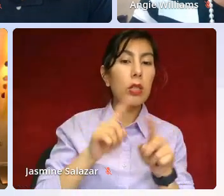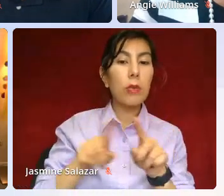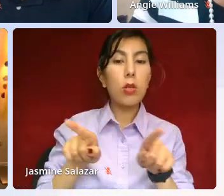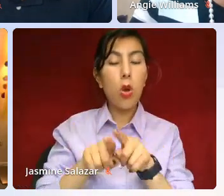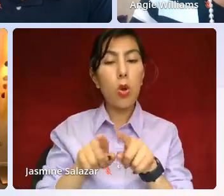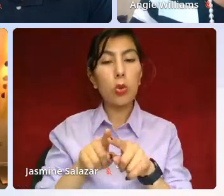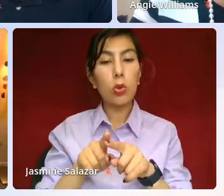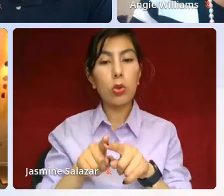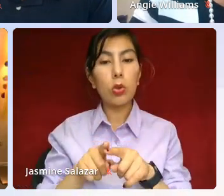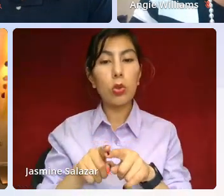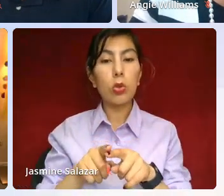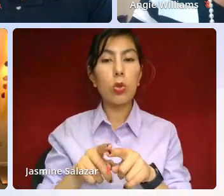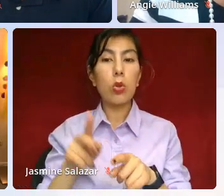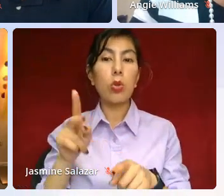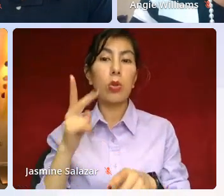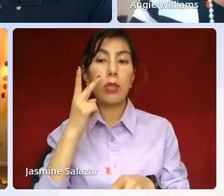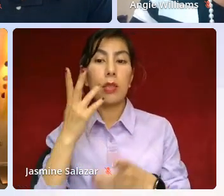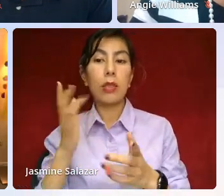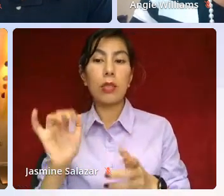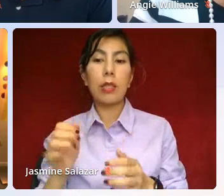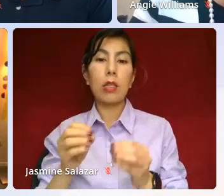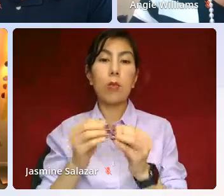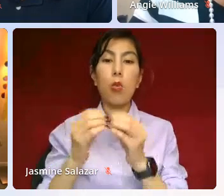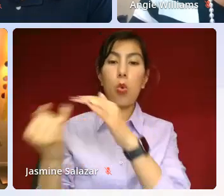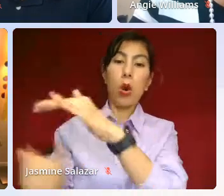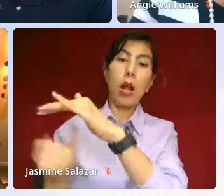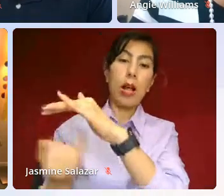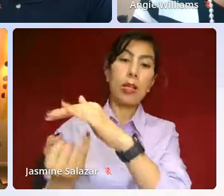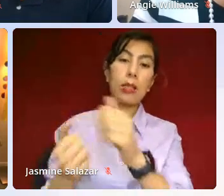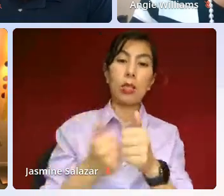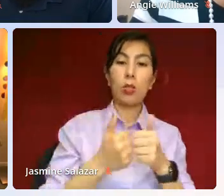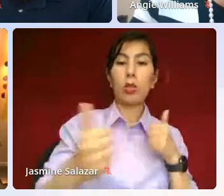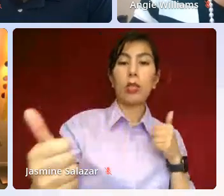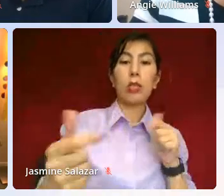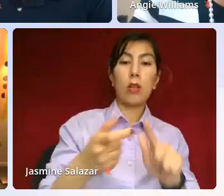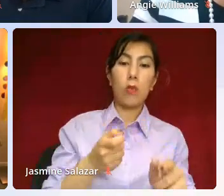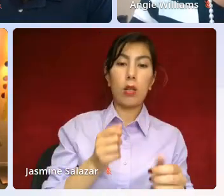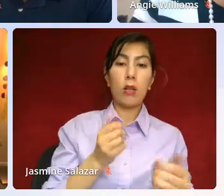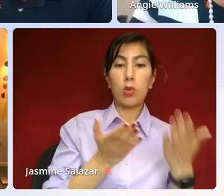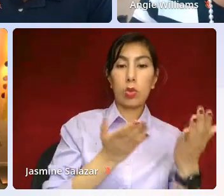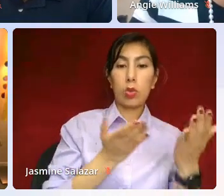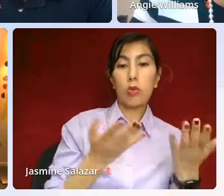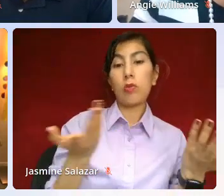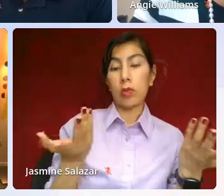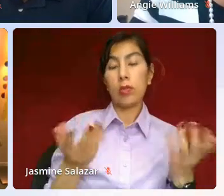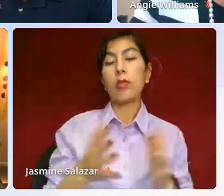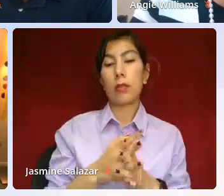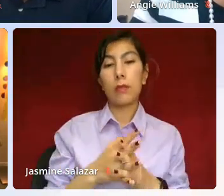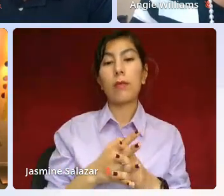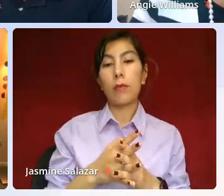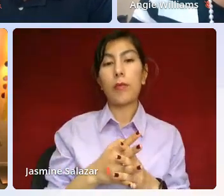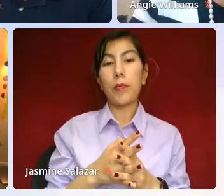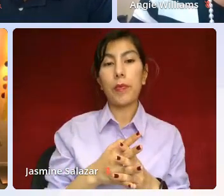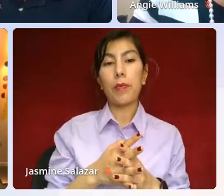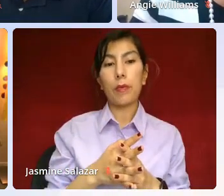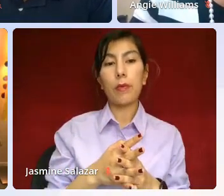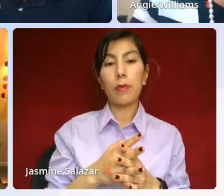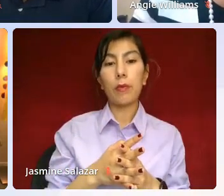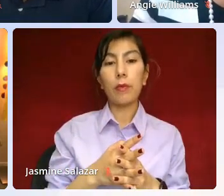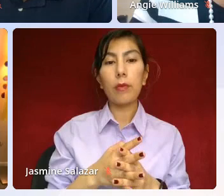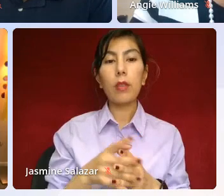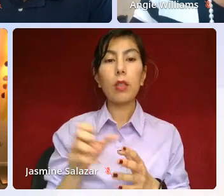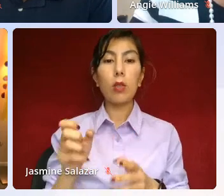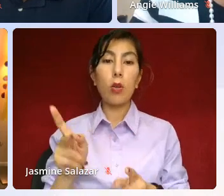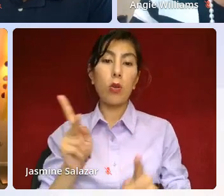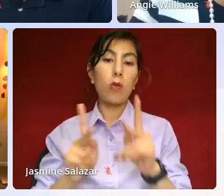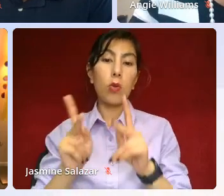you're seeing in the chat things like maybe it's isolation and distance from services, as somebody mentioned. I think folks are asking, is it